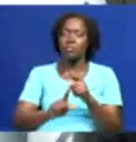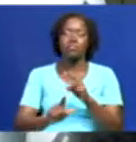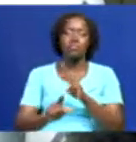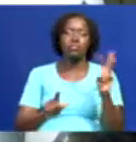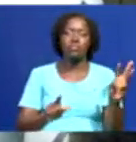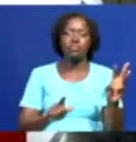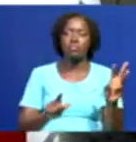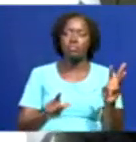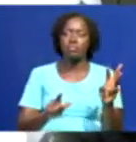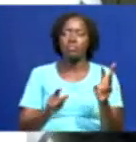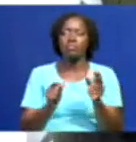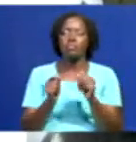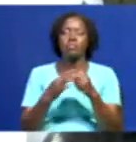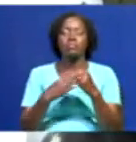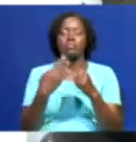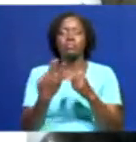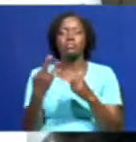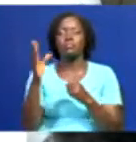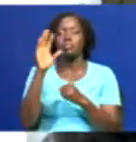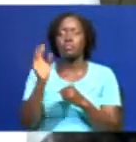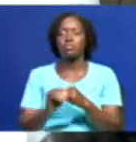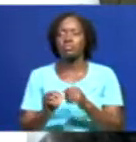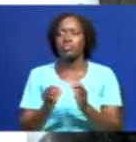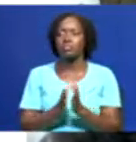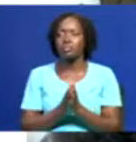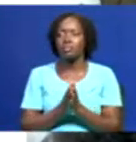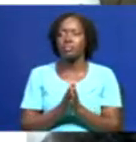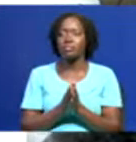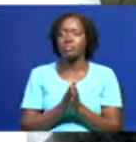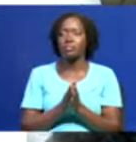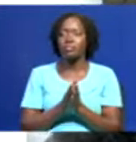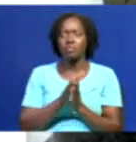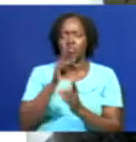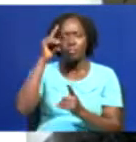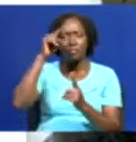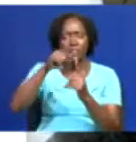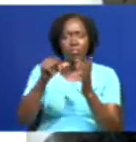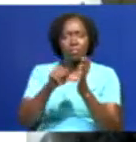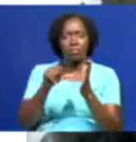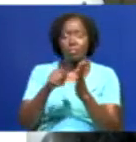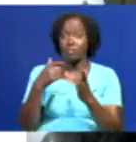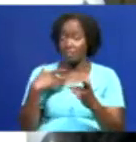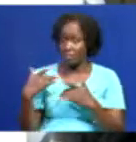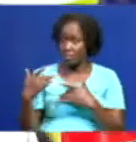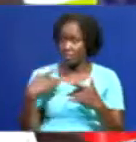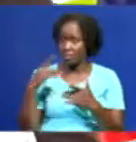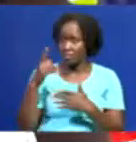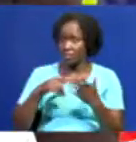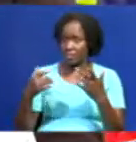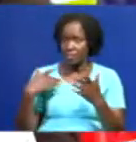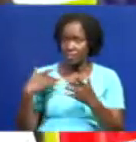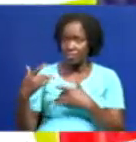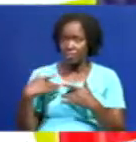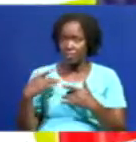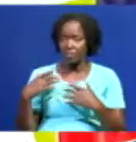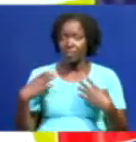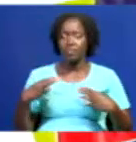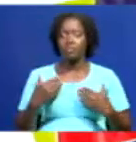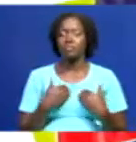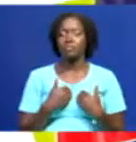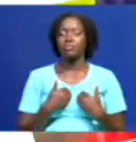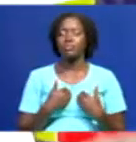Western at 84%. We went to the key issues of concern. What concerns the